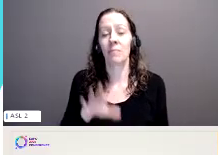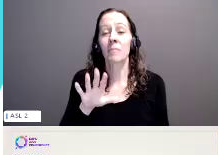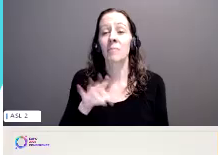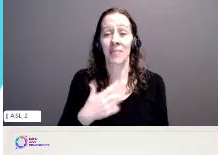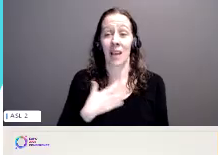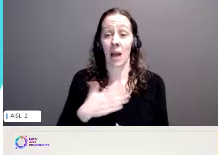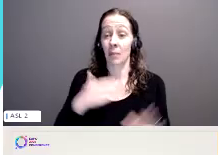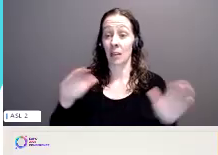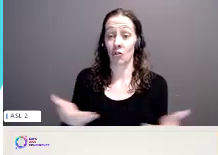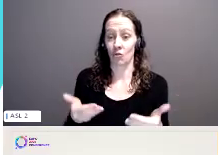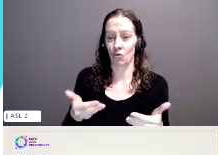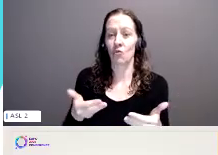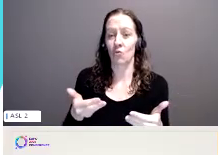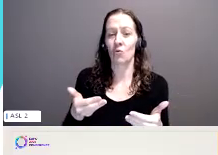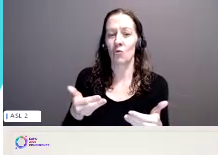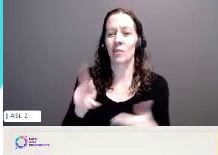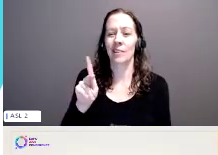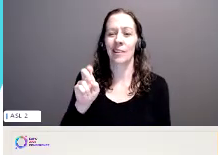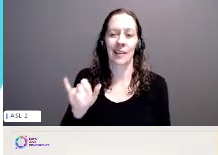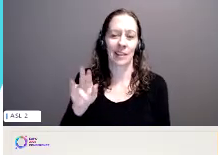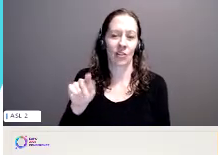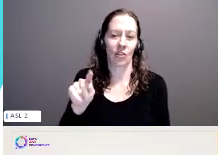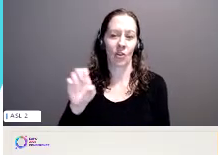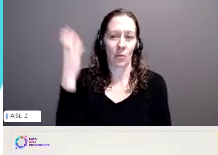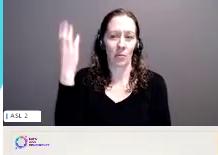to introduce our keynote presentation today.